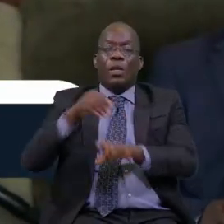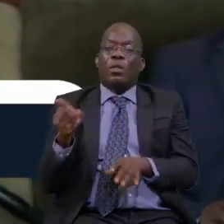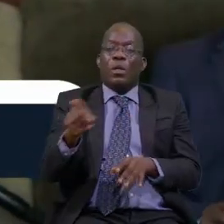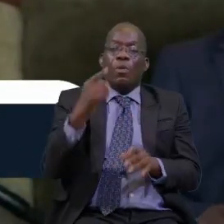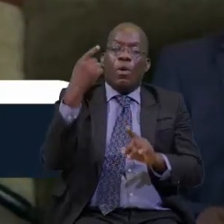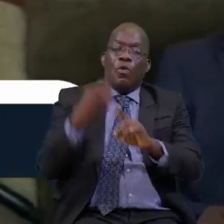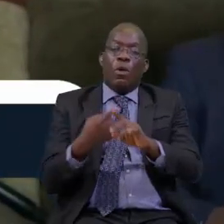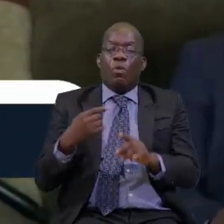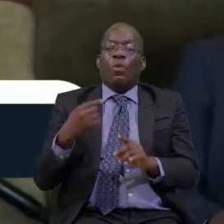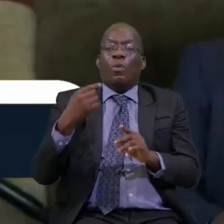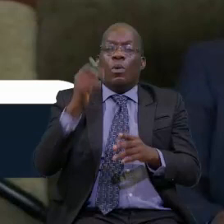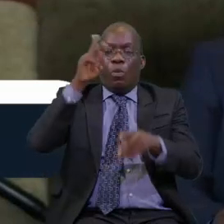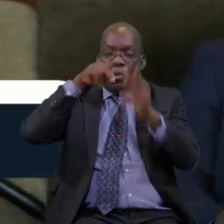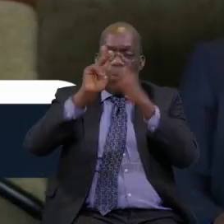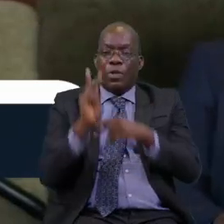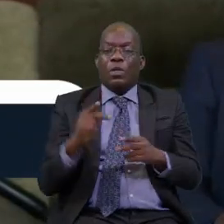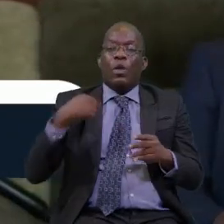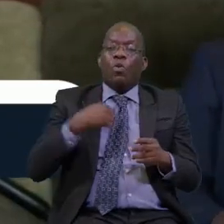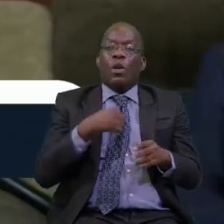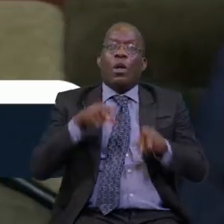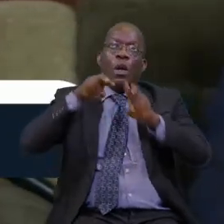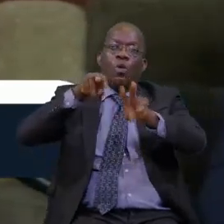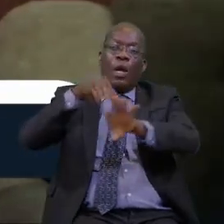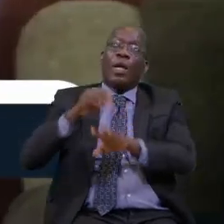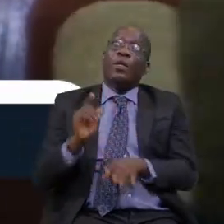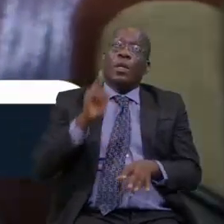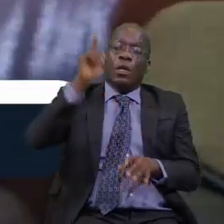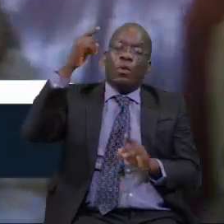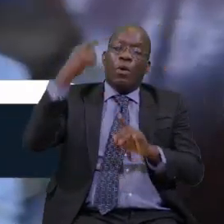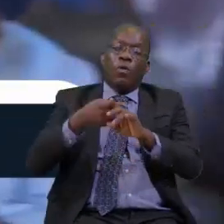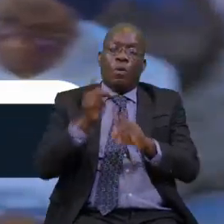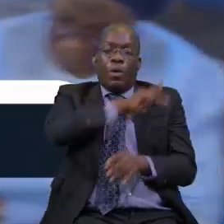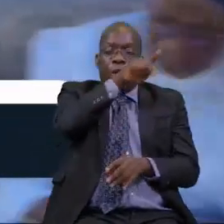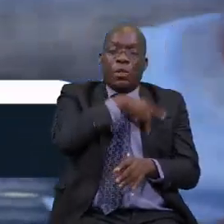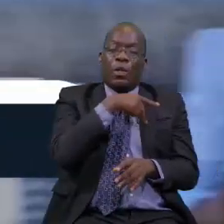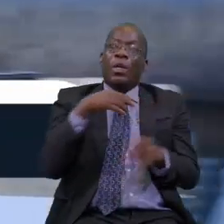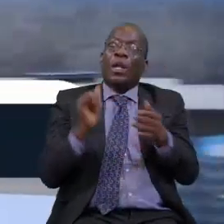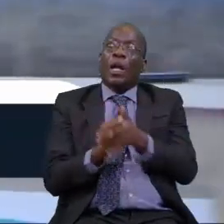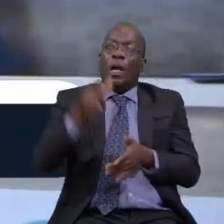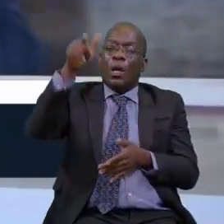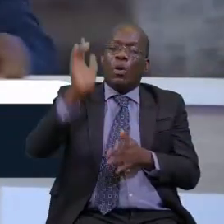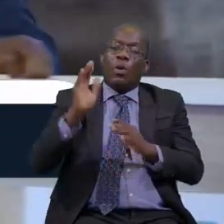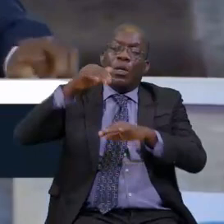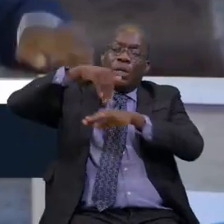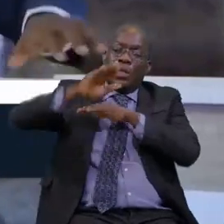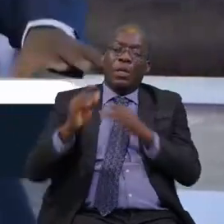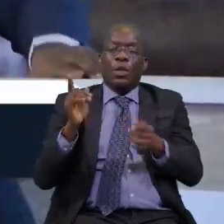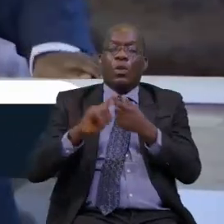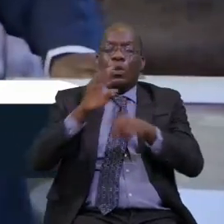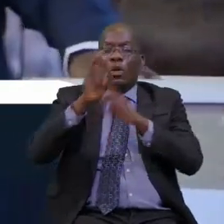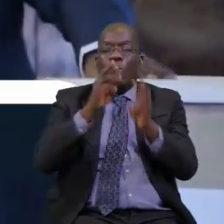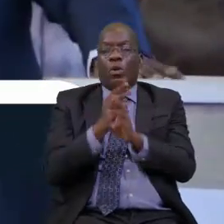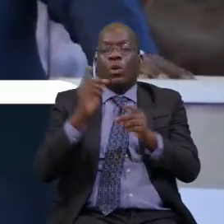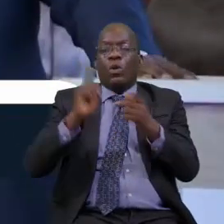the personality of being the one that God sent into the world to do a work that